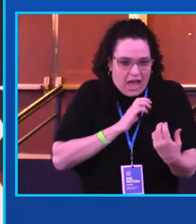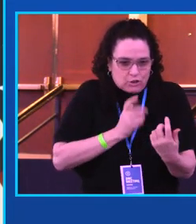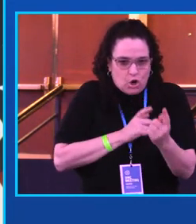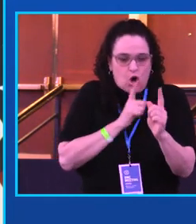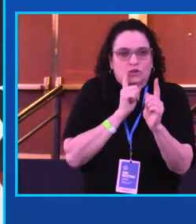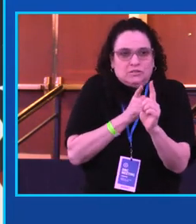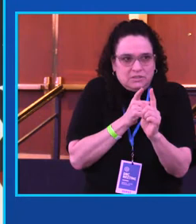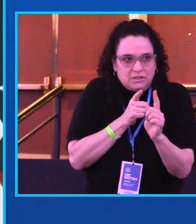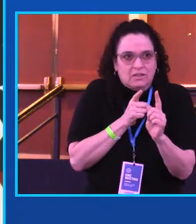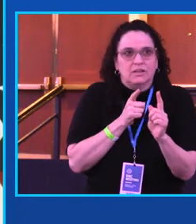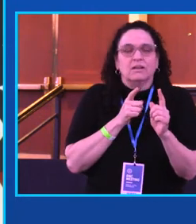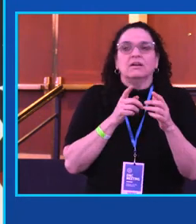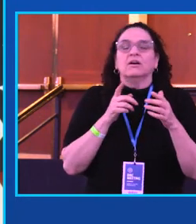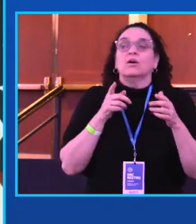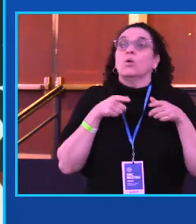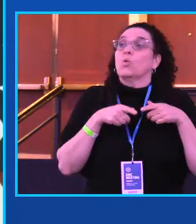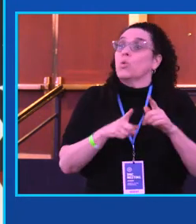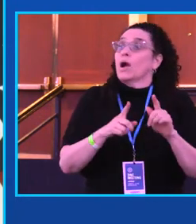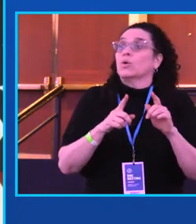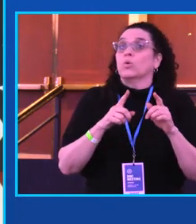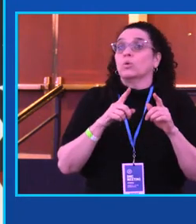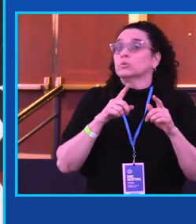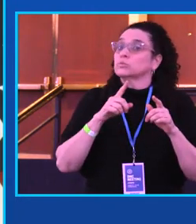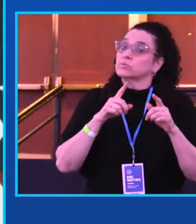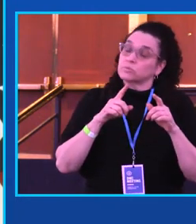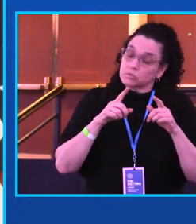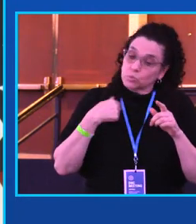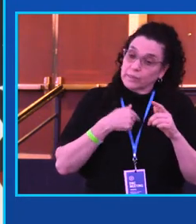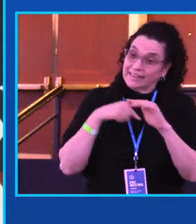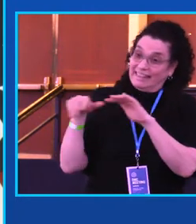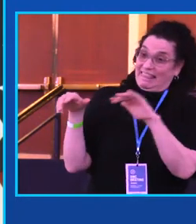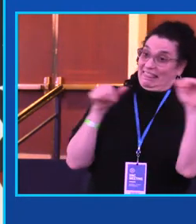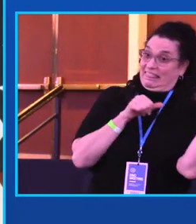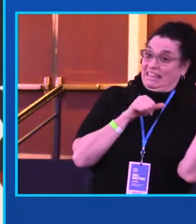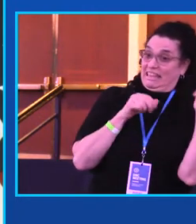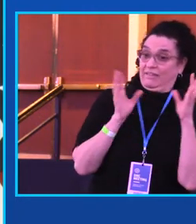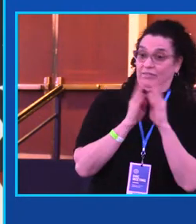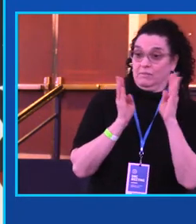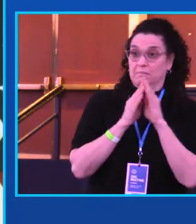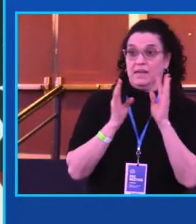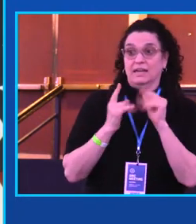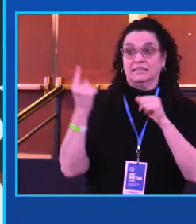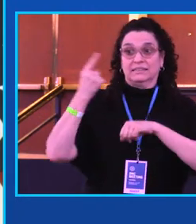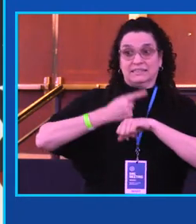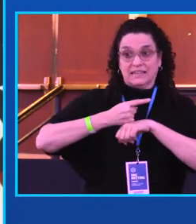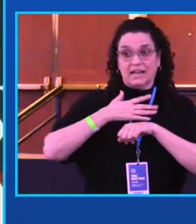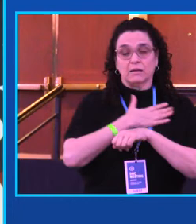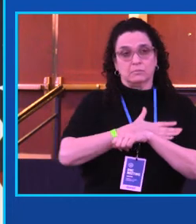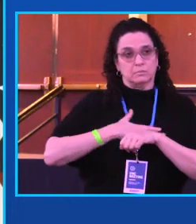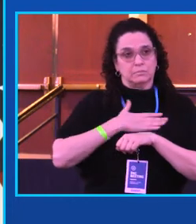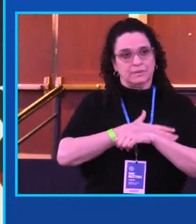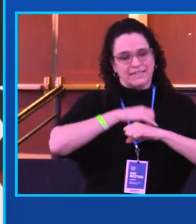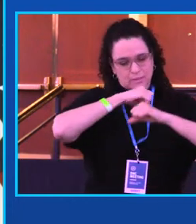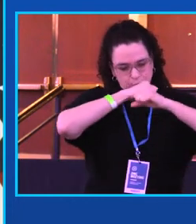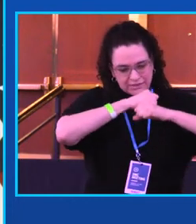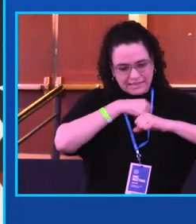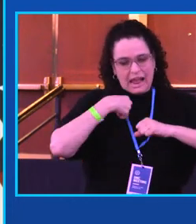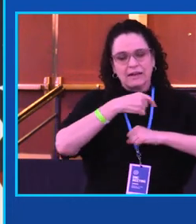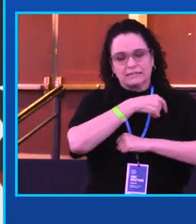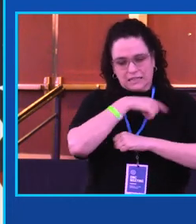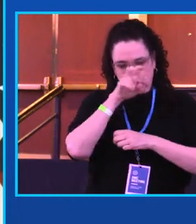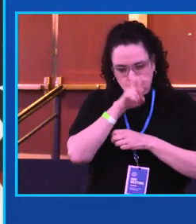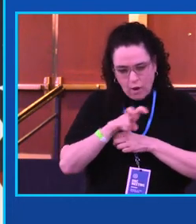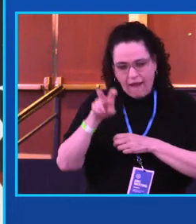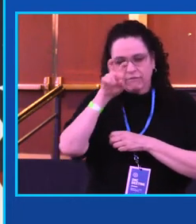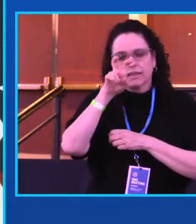we leave this meeting today, give us traveling mercies back to our